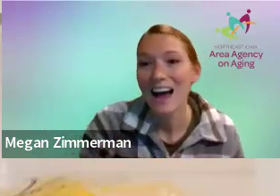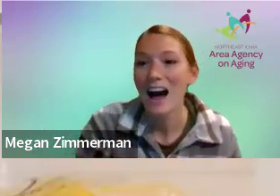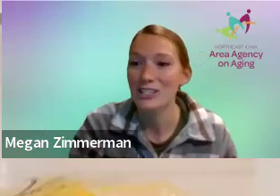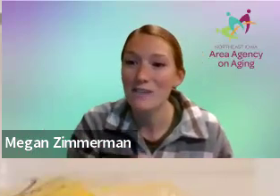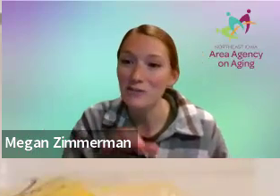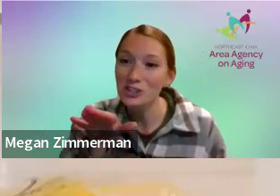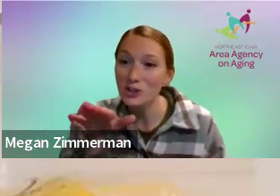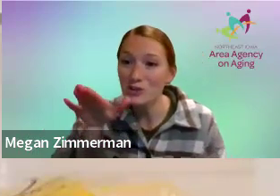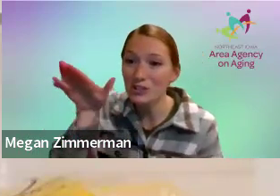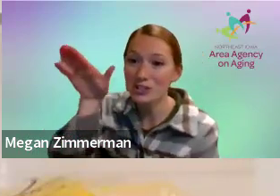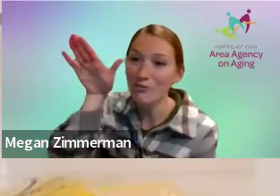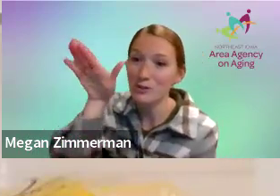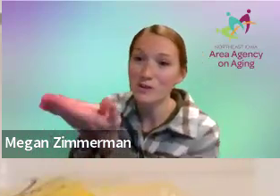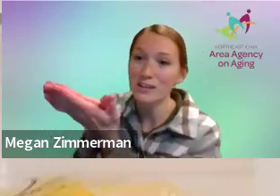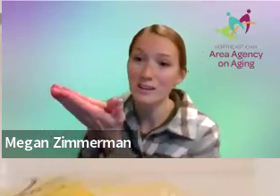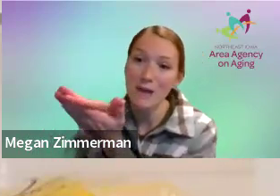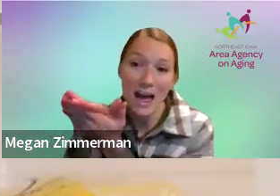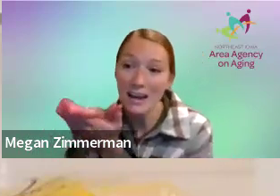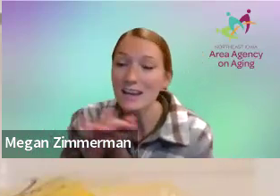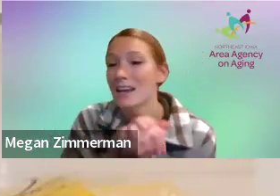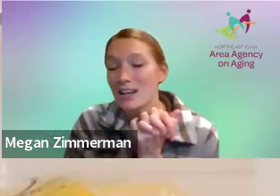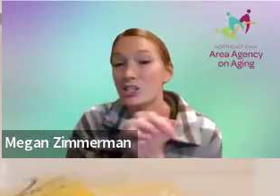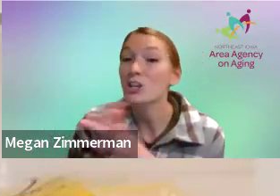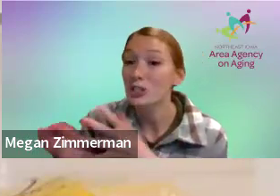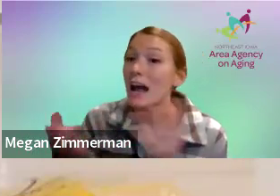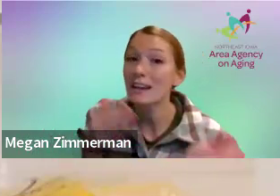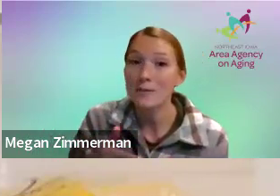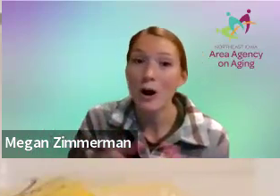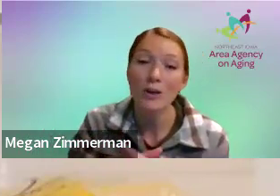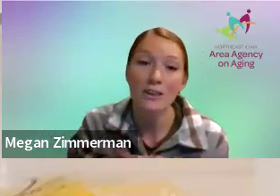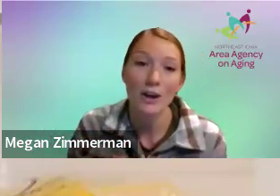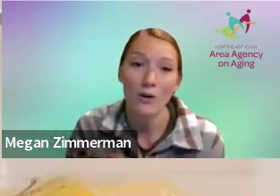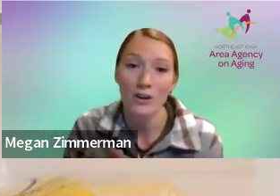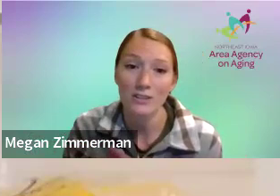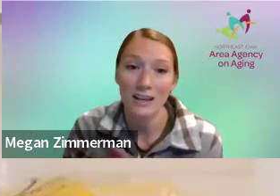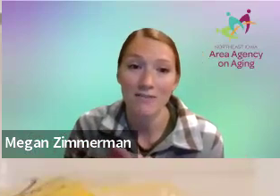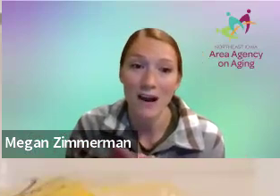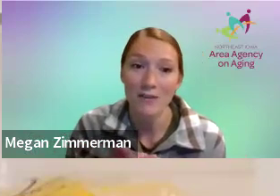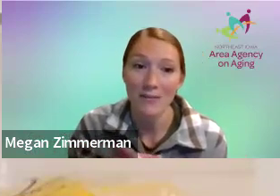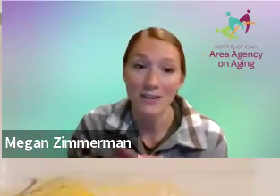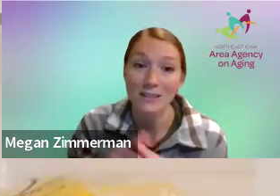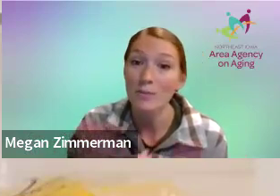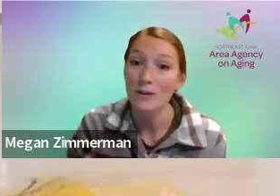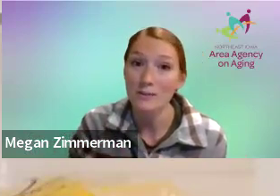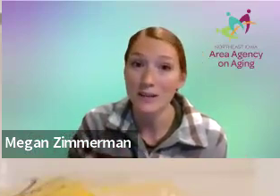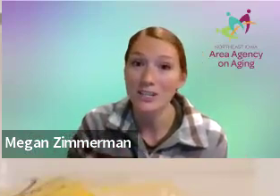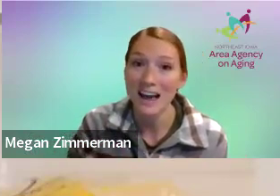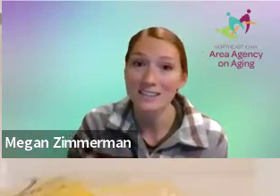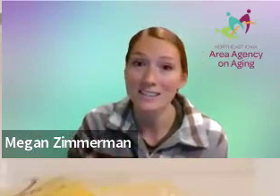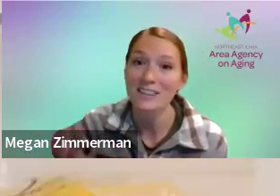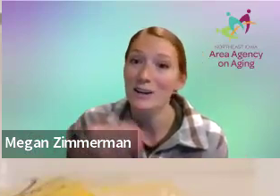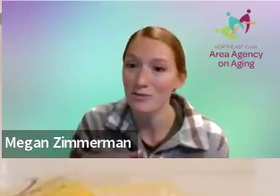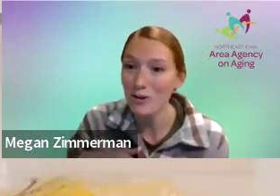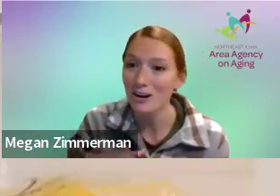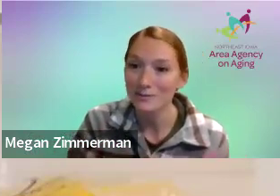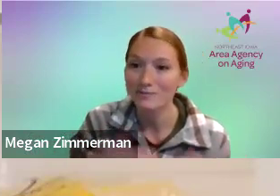cabinet. She found shoes shoved between the bed. And so she ended up calling the owners and found out that someone with dementia